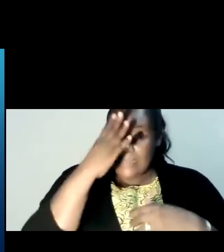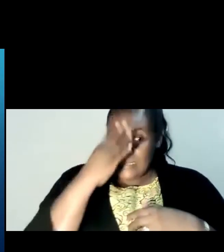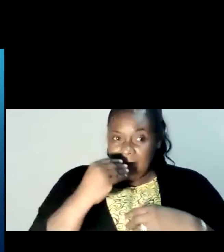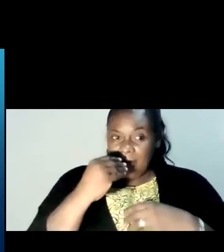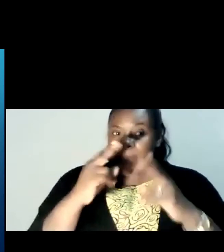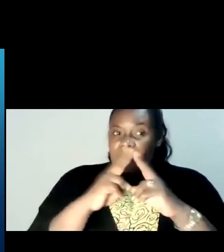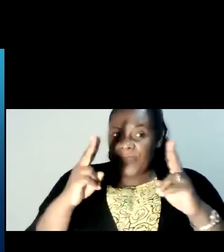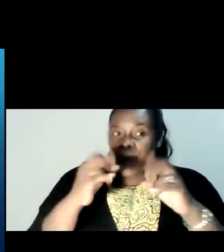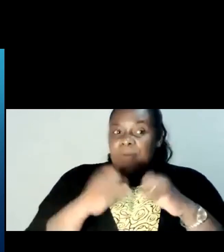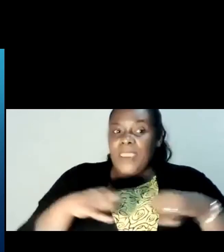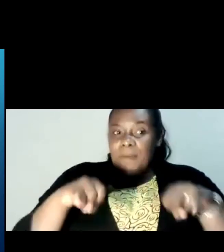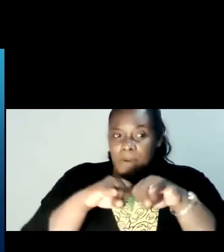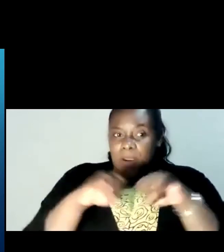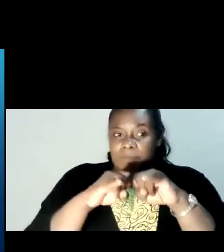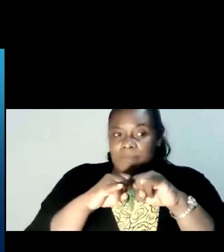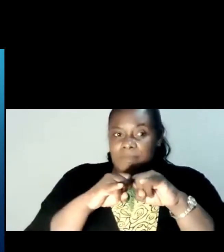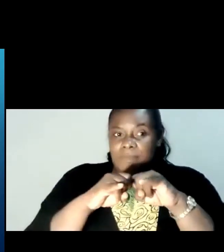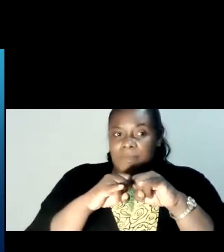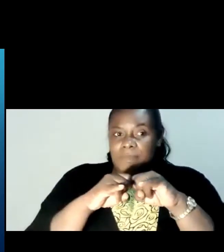development.